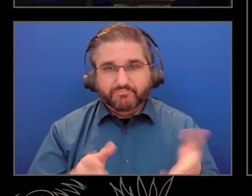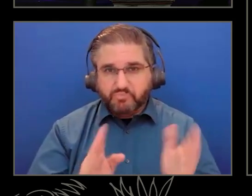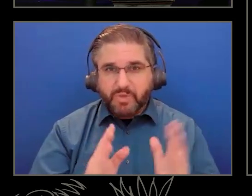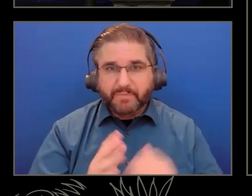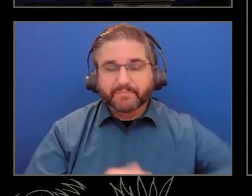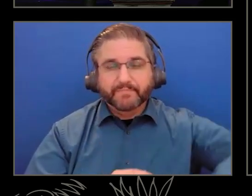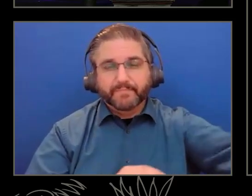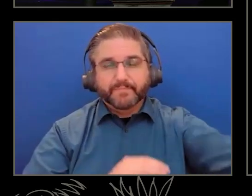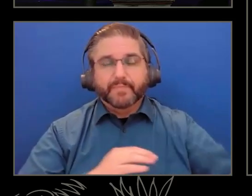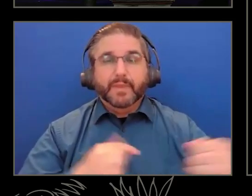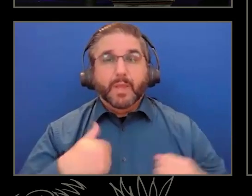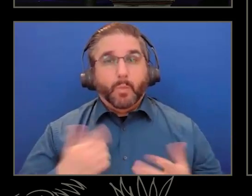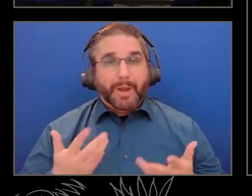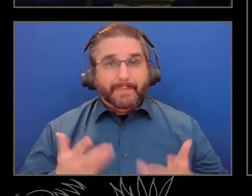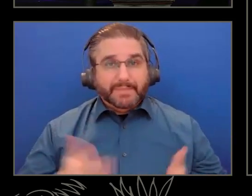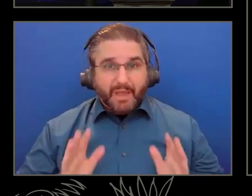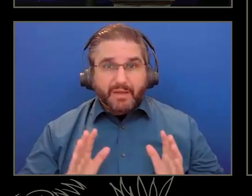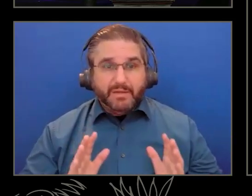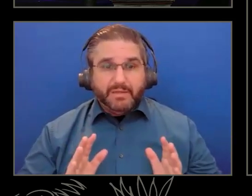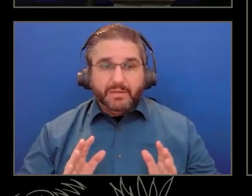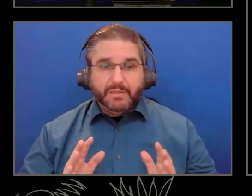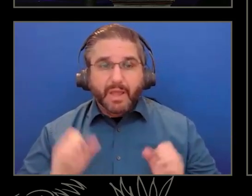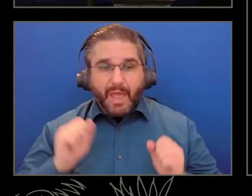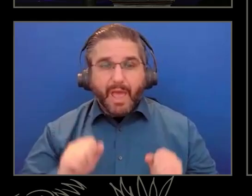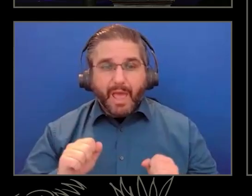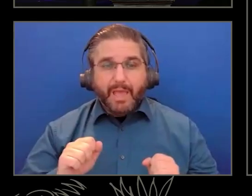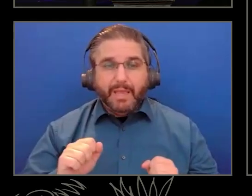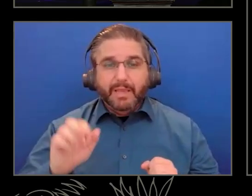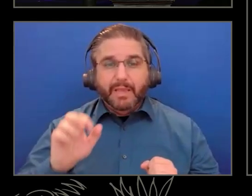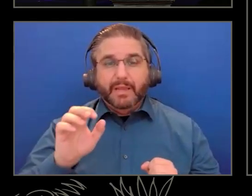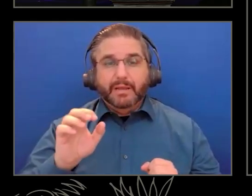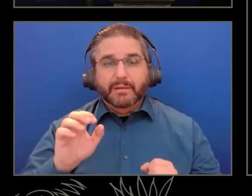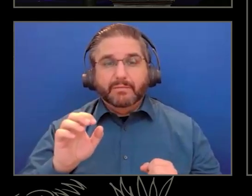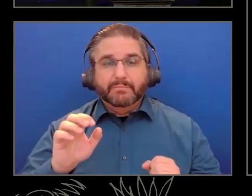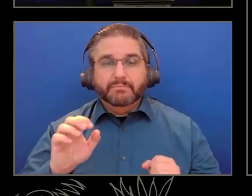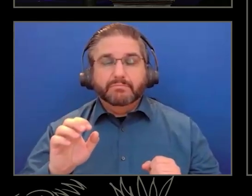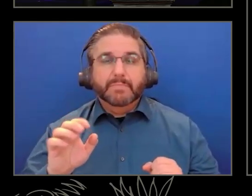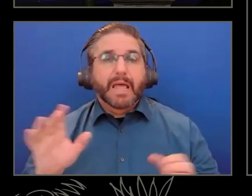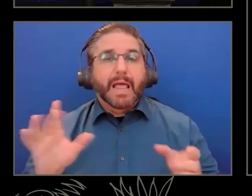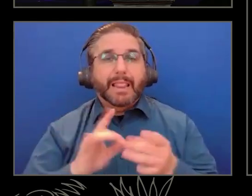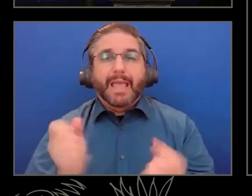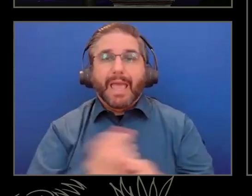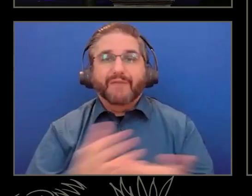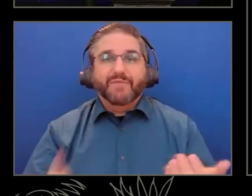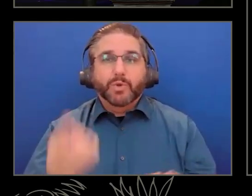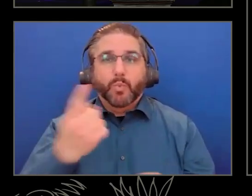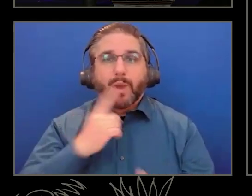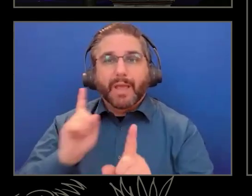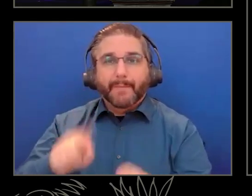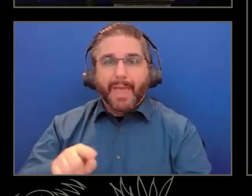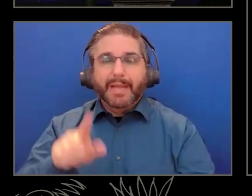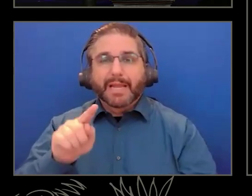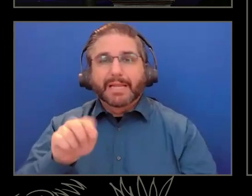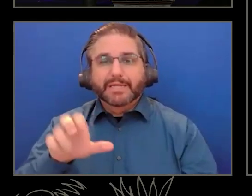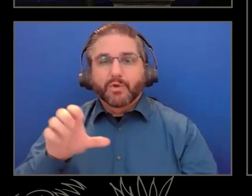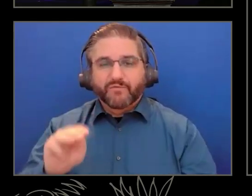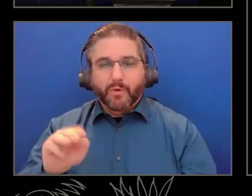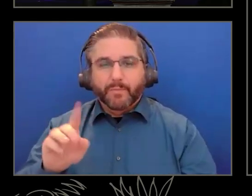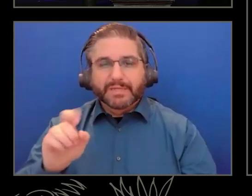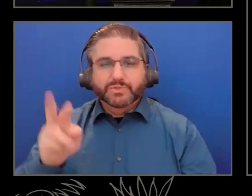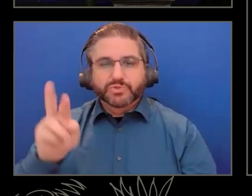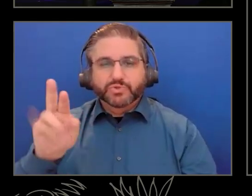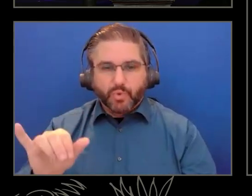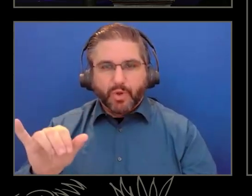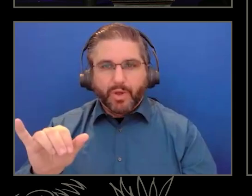so when I'm done, I can clean everything with one command, Terraform destroy. I also created